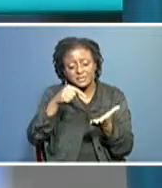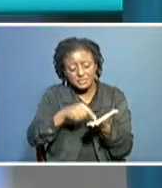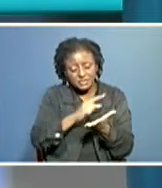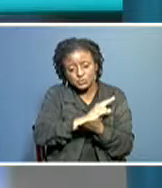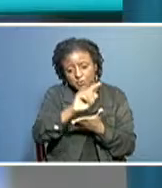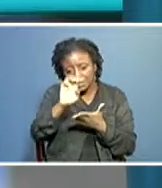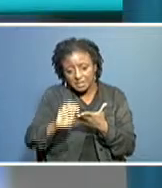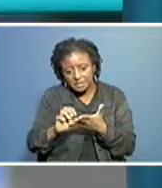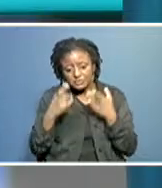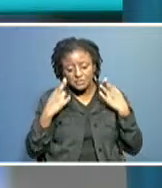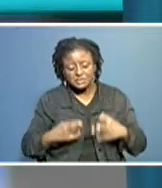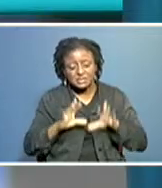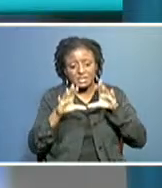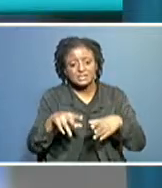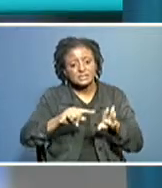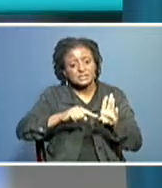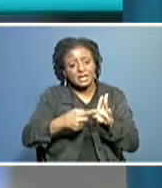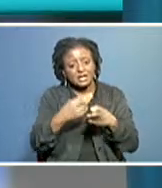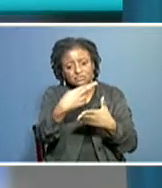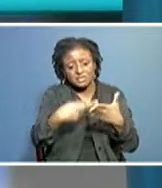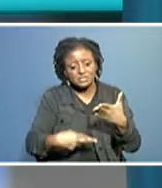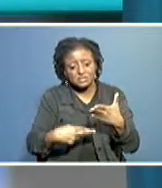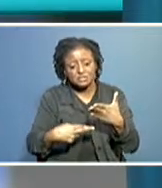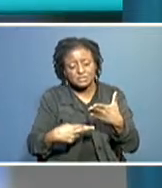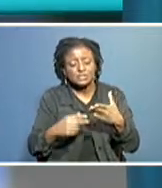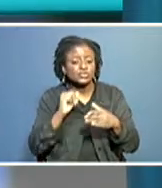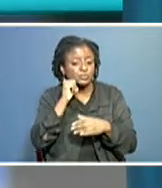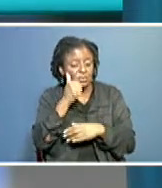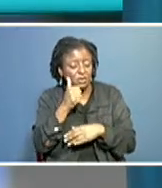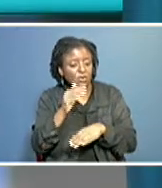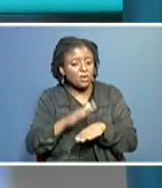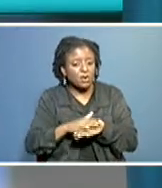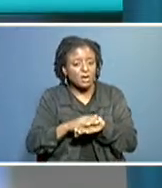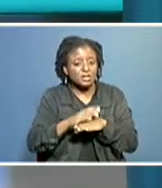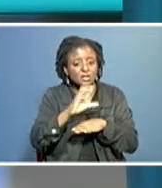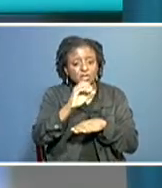can begin registering as early as tomorrow on